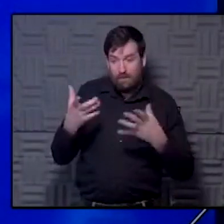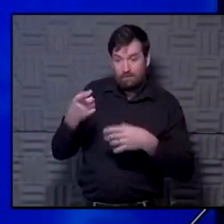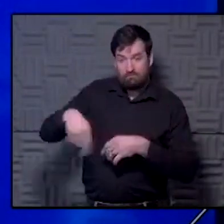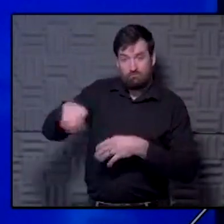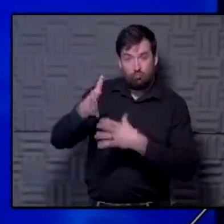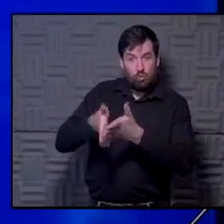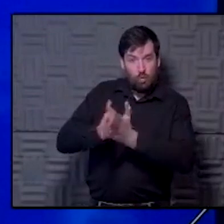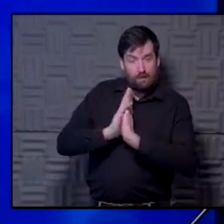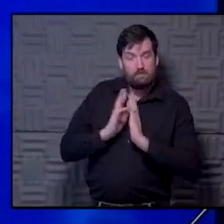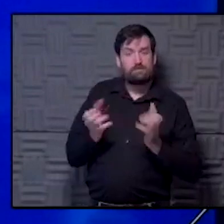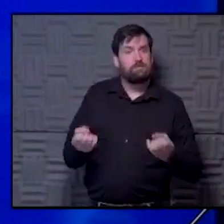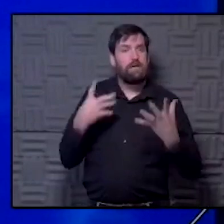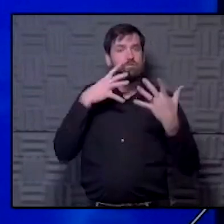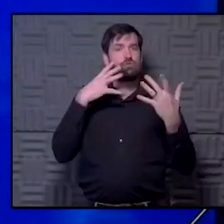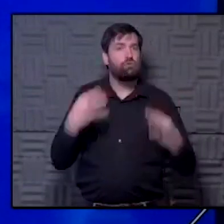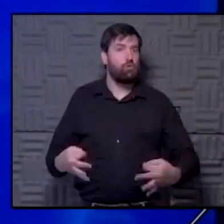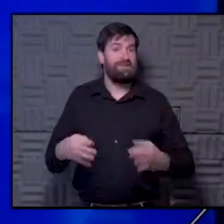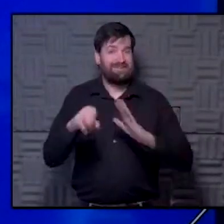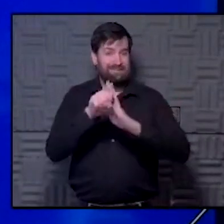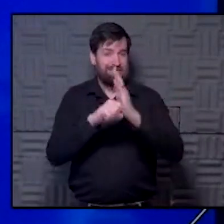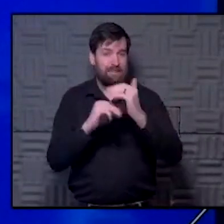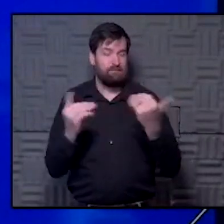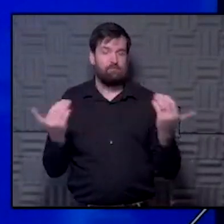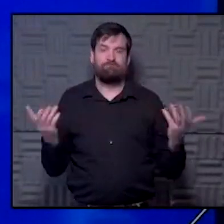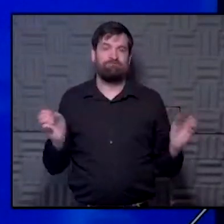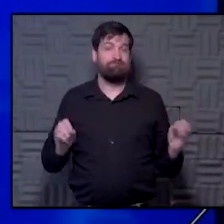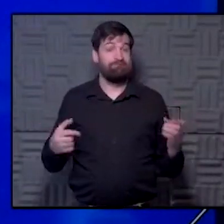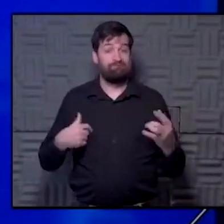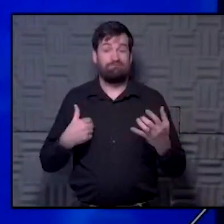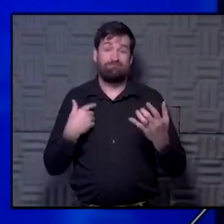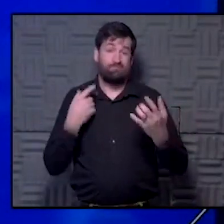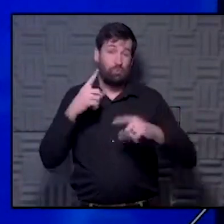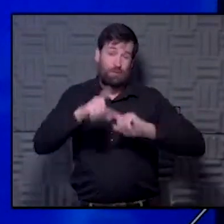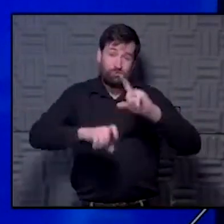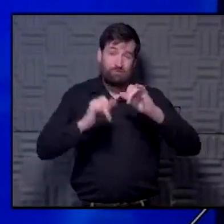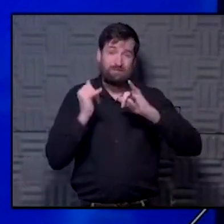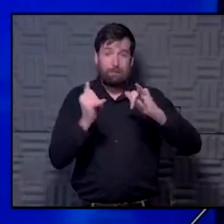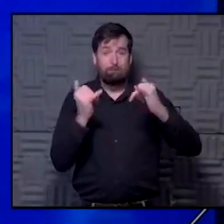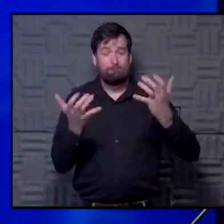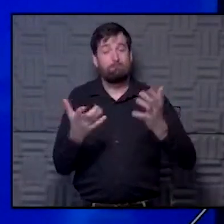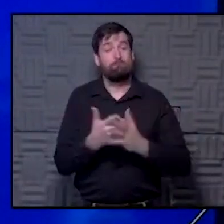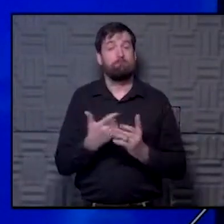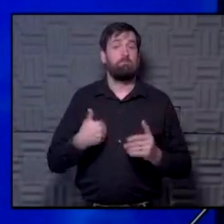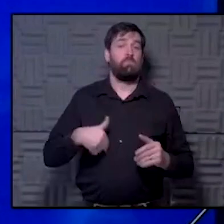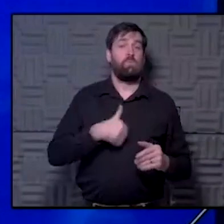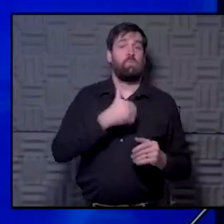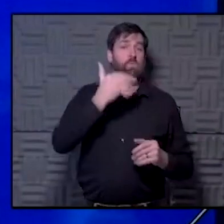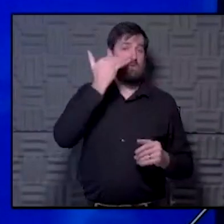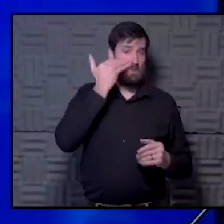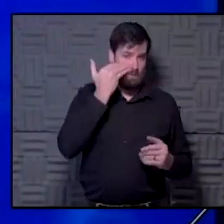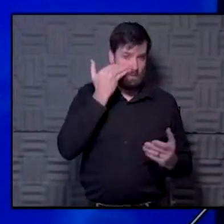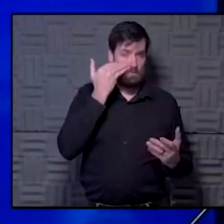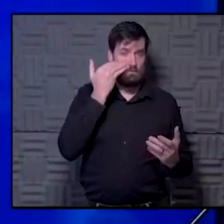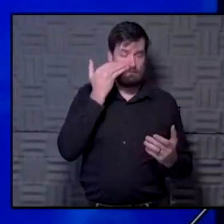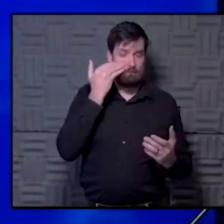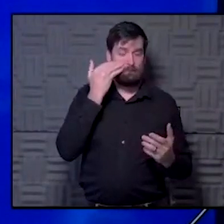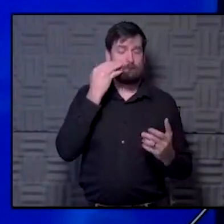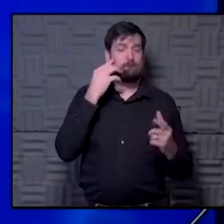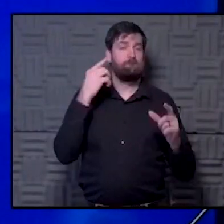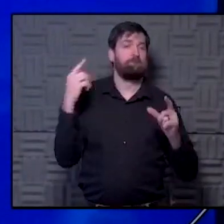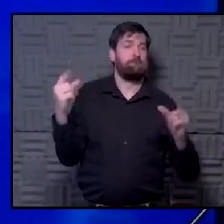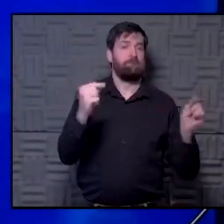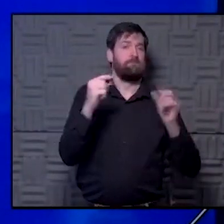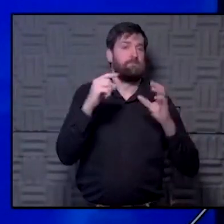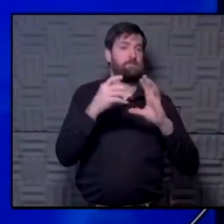and how that determination is made at the state level. We've had many of the same questions. What we know is that we've heard stories